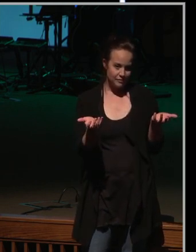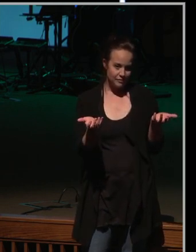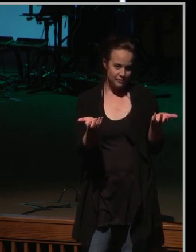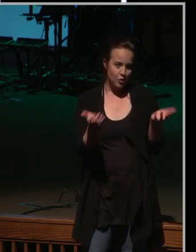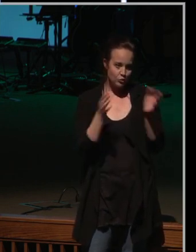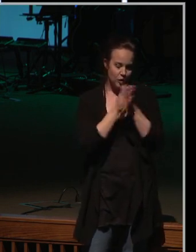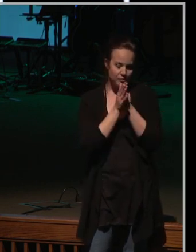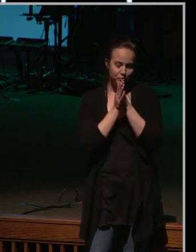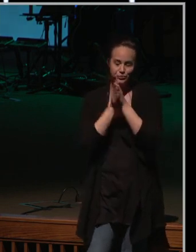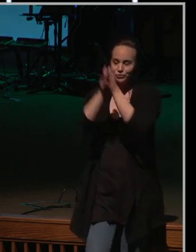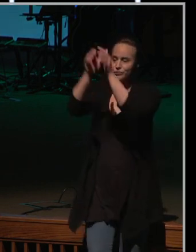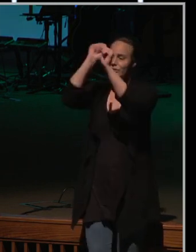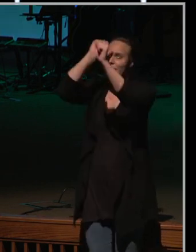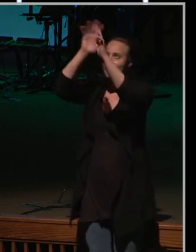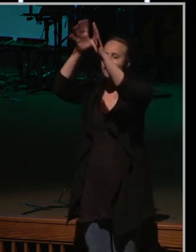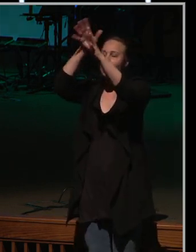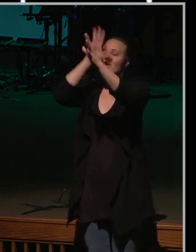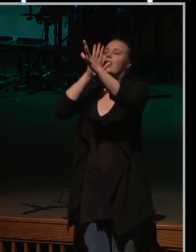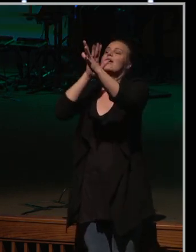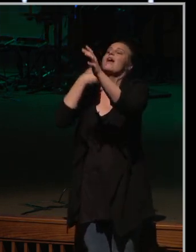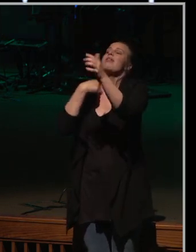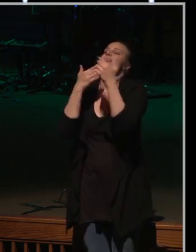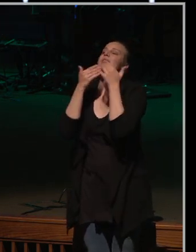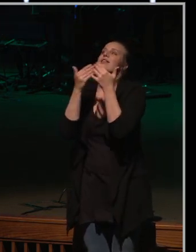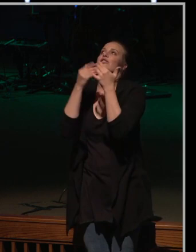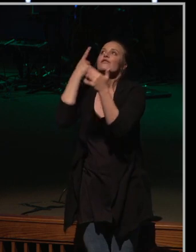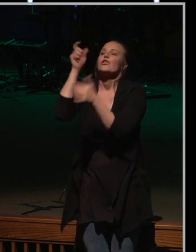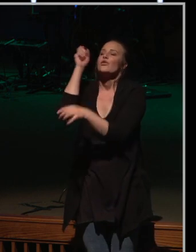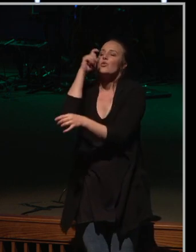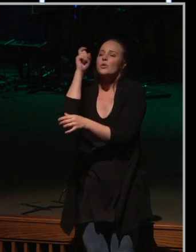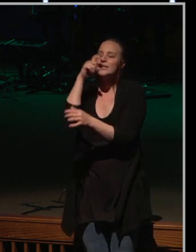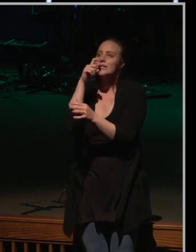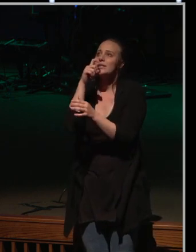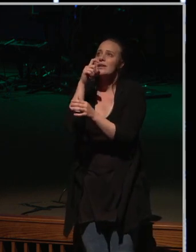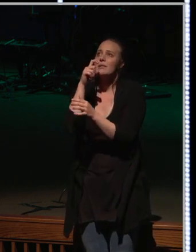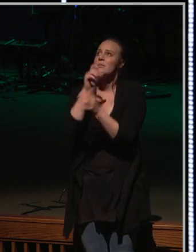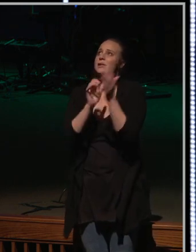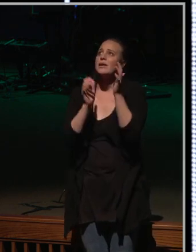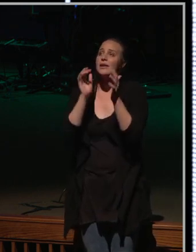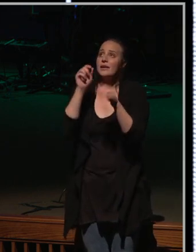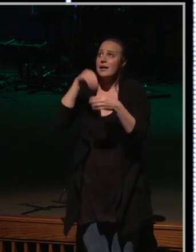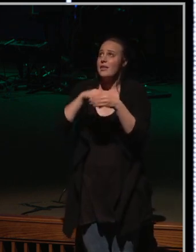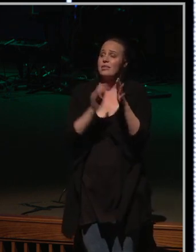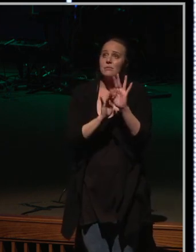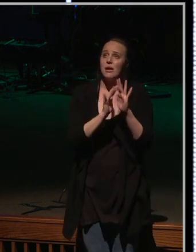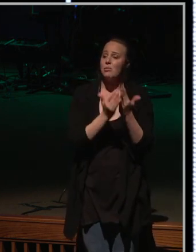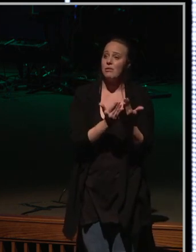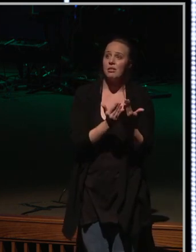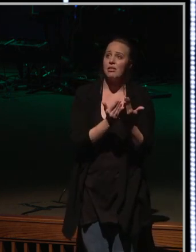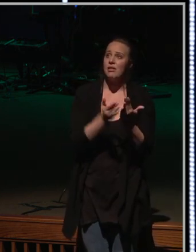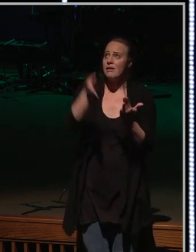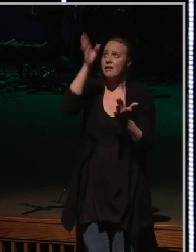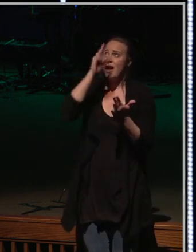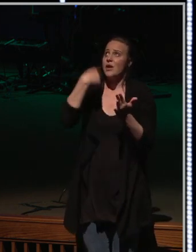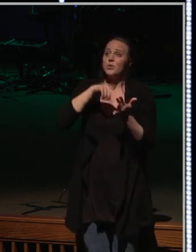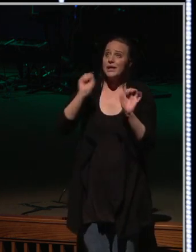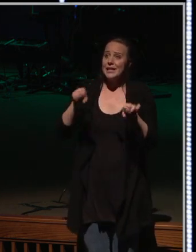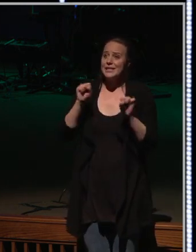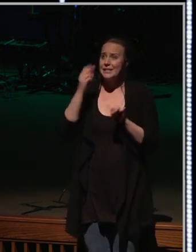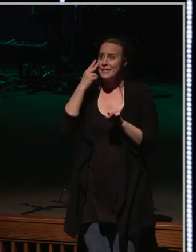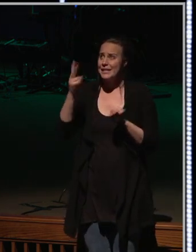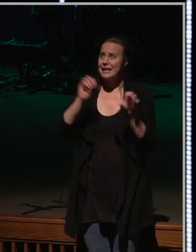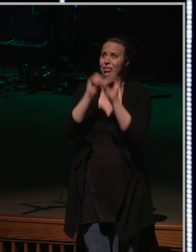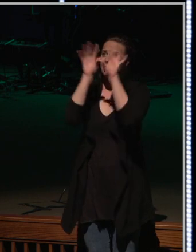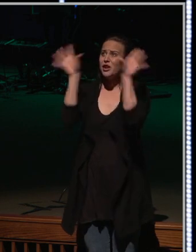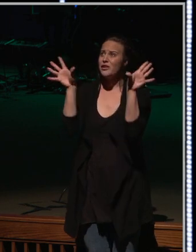Father God, I do thank you for the wisdom in your word. And Father, we see so clearly that there are these two paths, this path